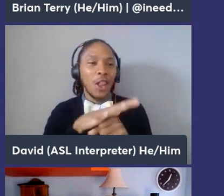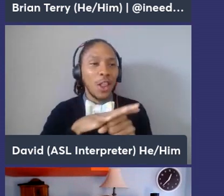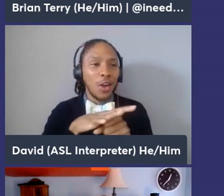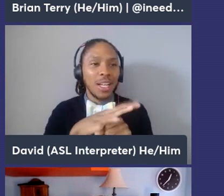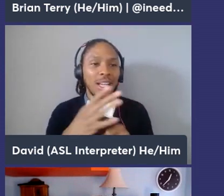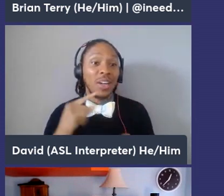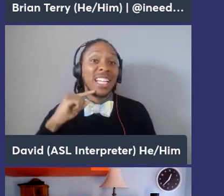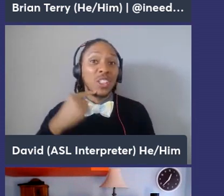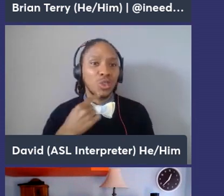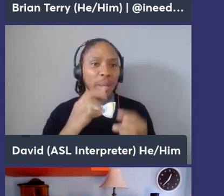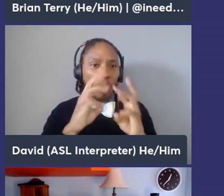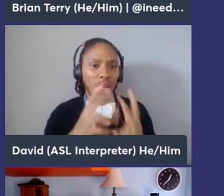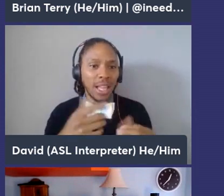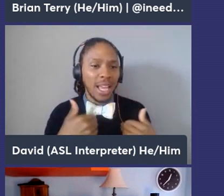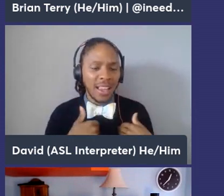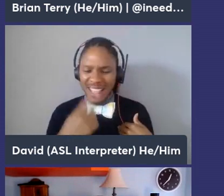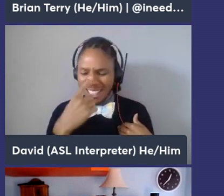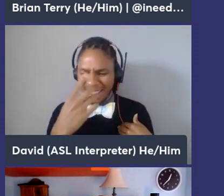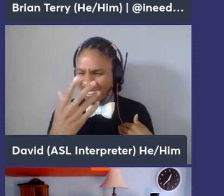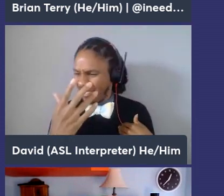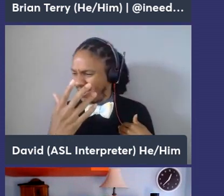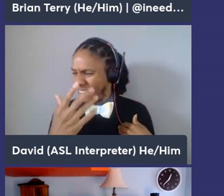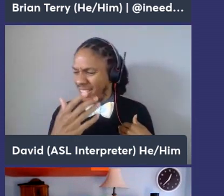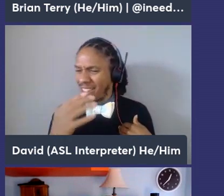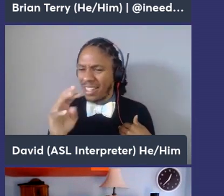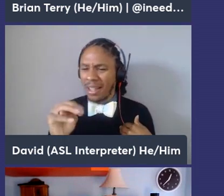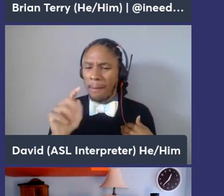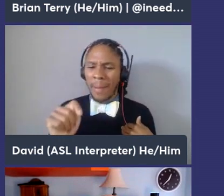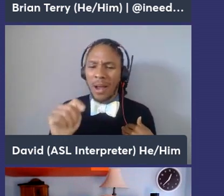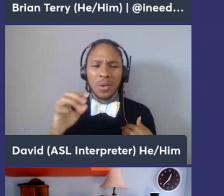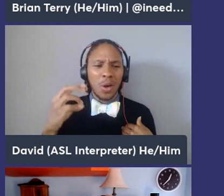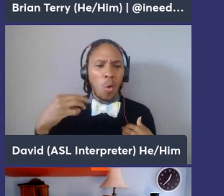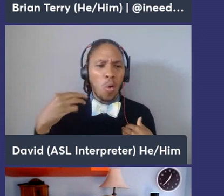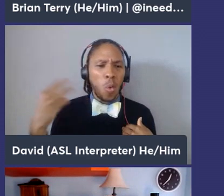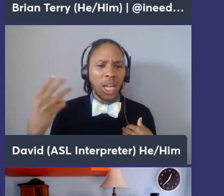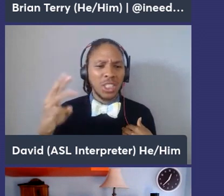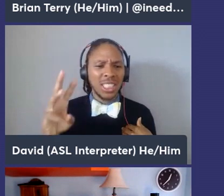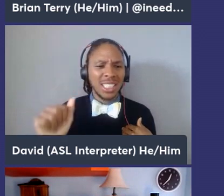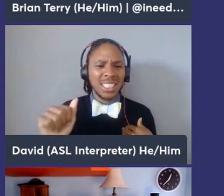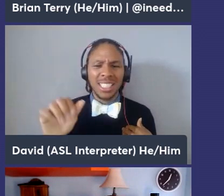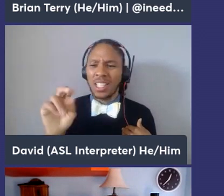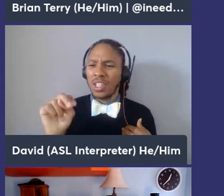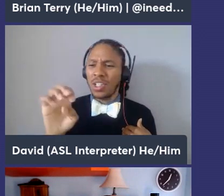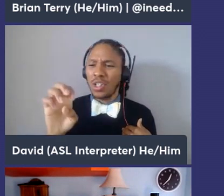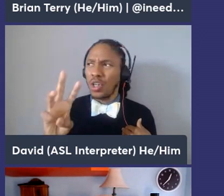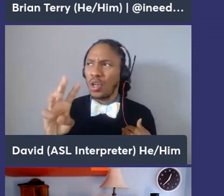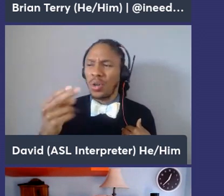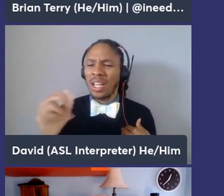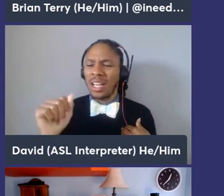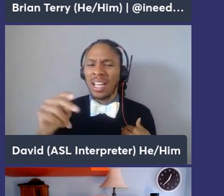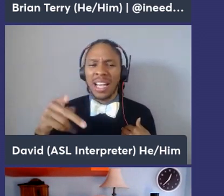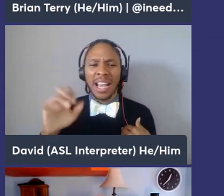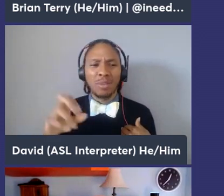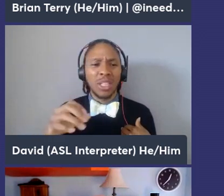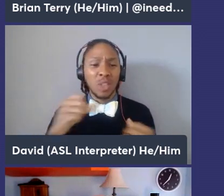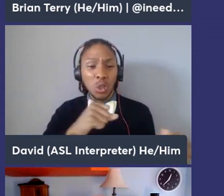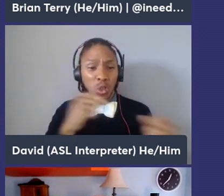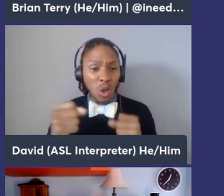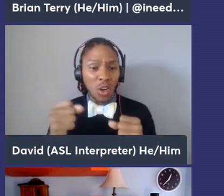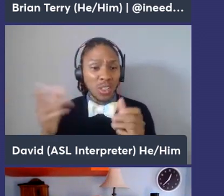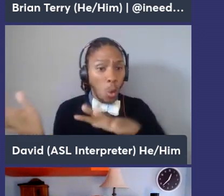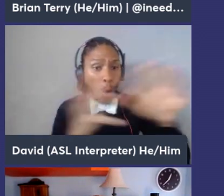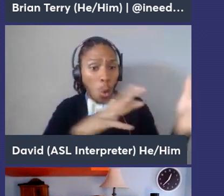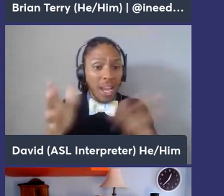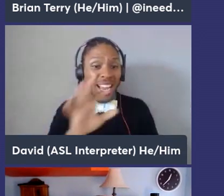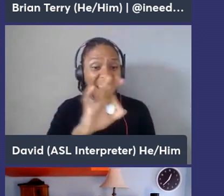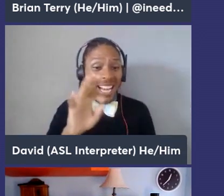extreme weather they've had. Like I think Mount Washington, New Hampshire had the strongest wind gust at 99 miles an hour or something like that.